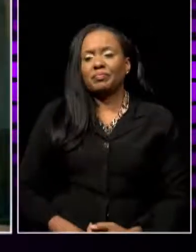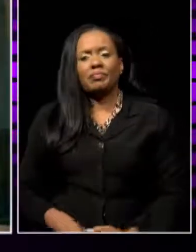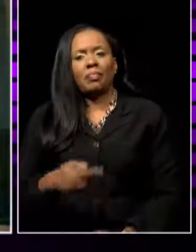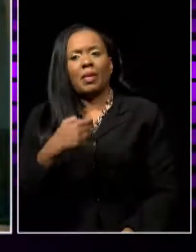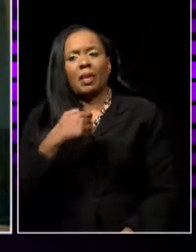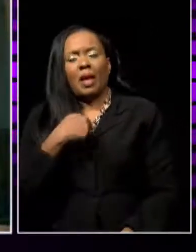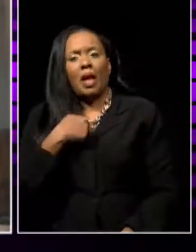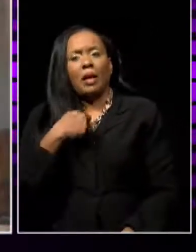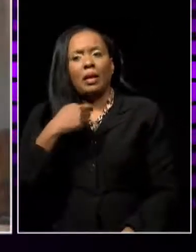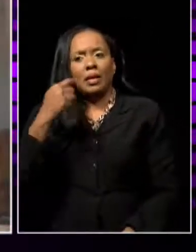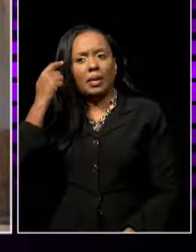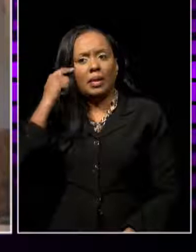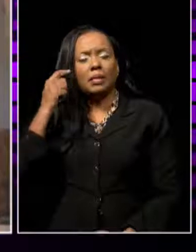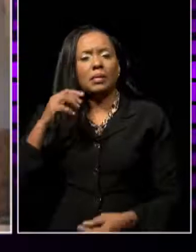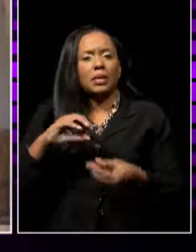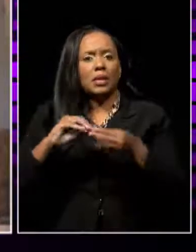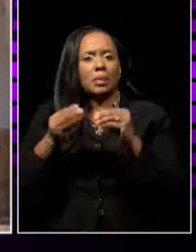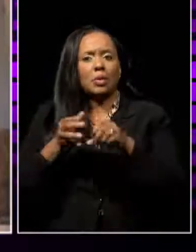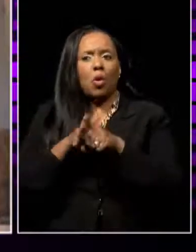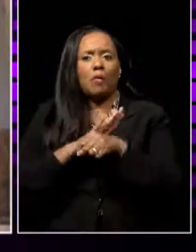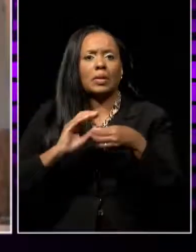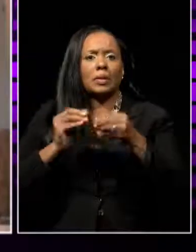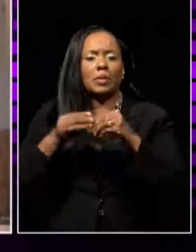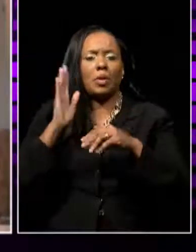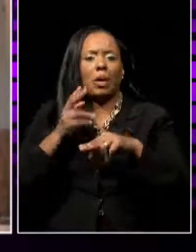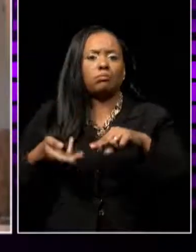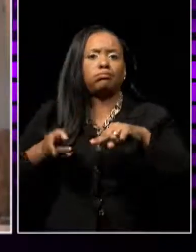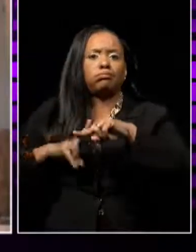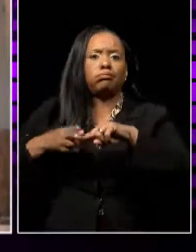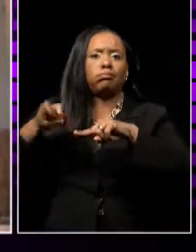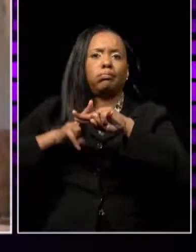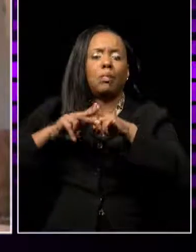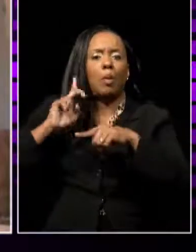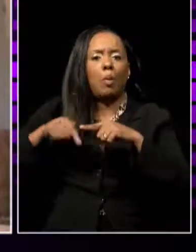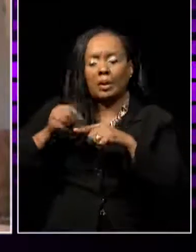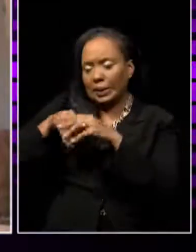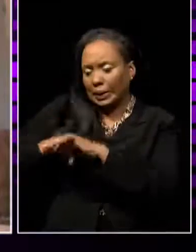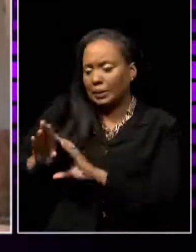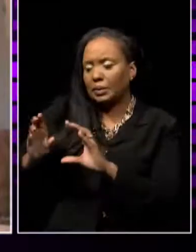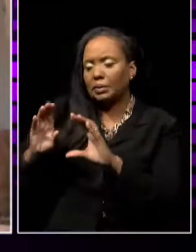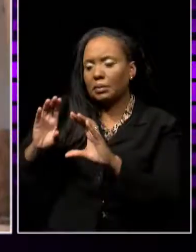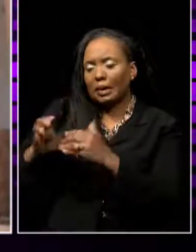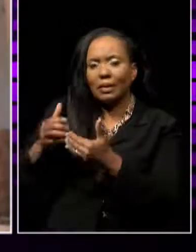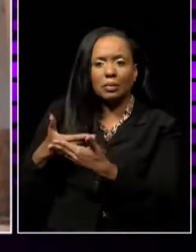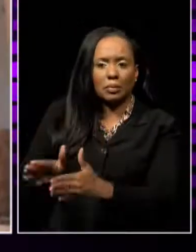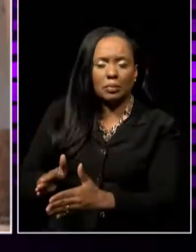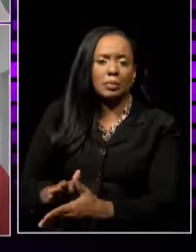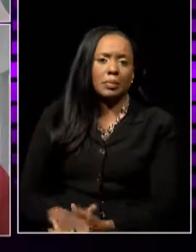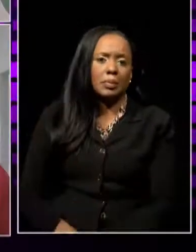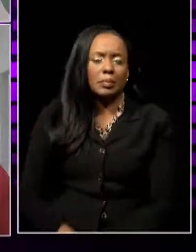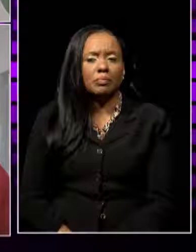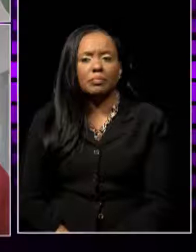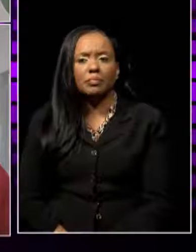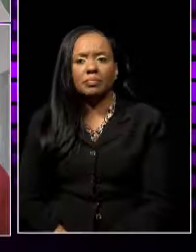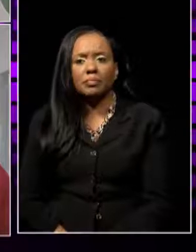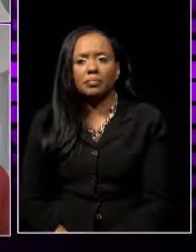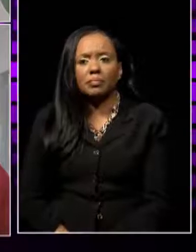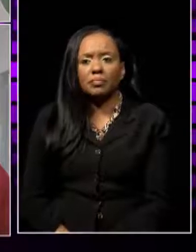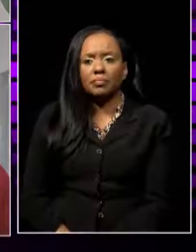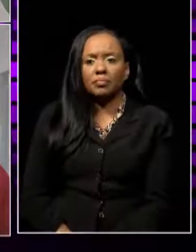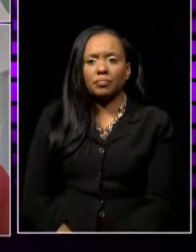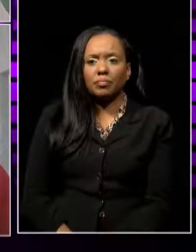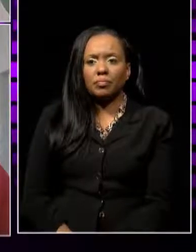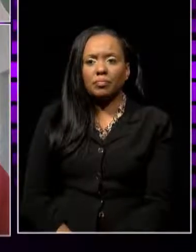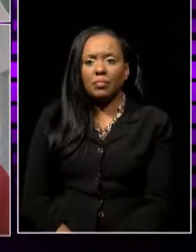that numbers will go back up within the school setting if they go back up before they really should. Okay, so you're